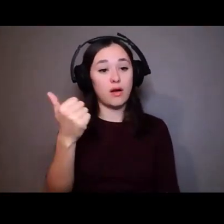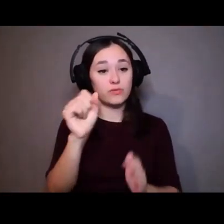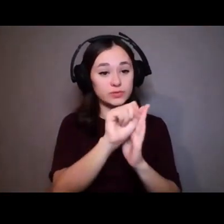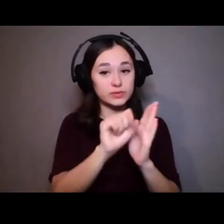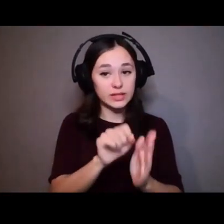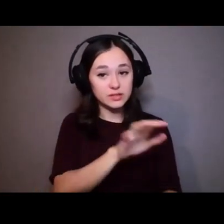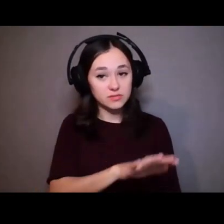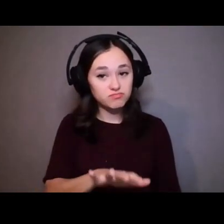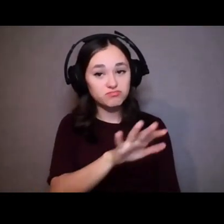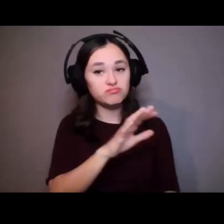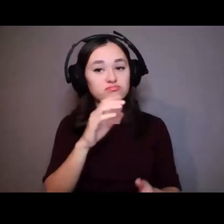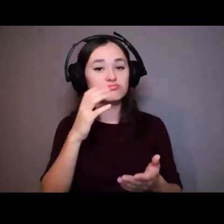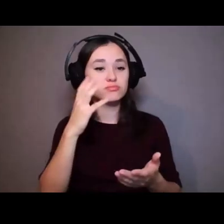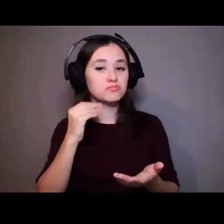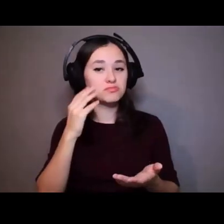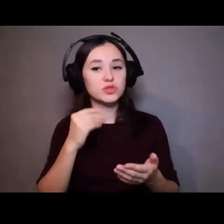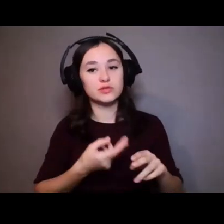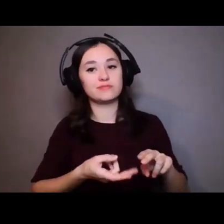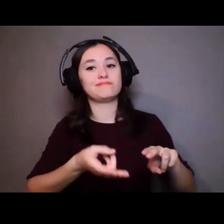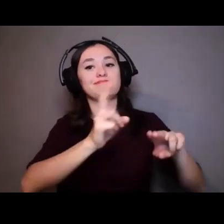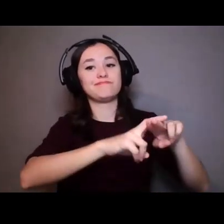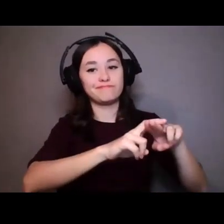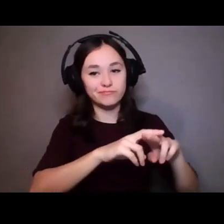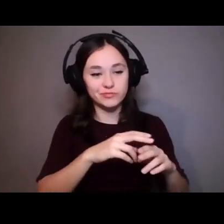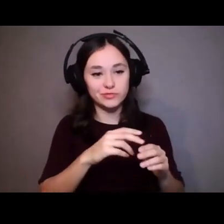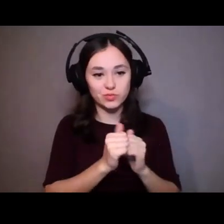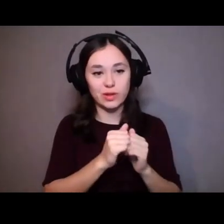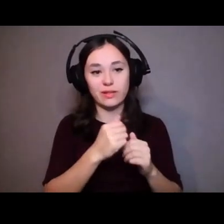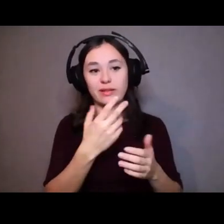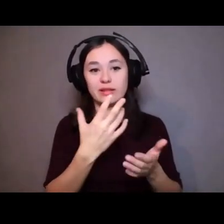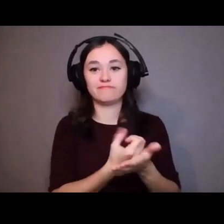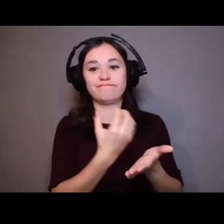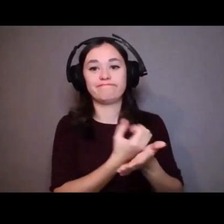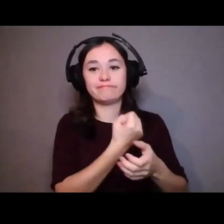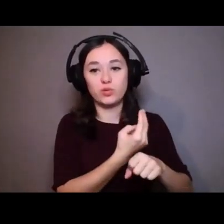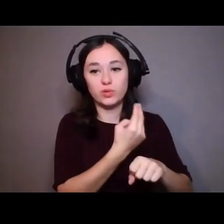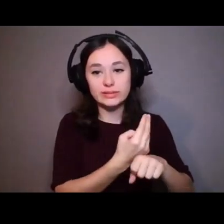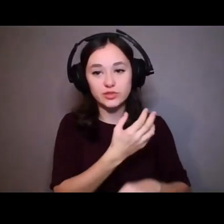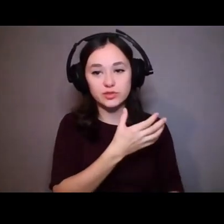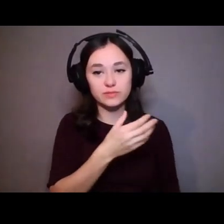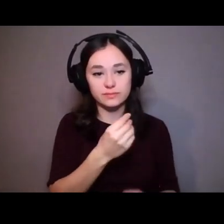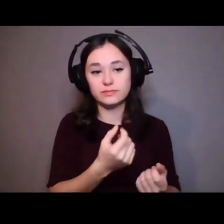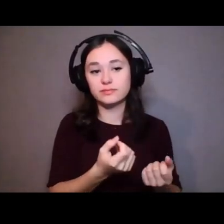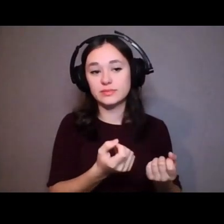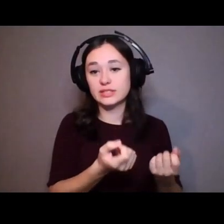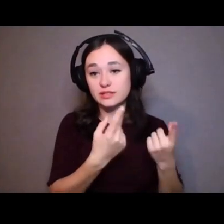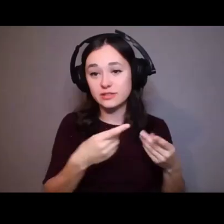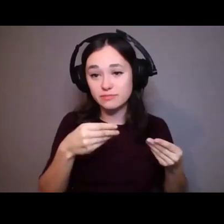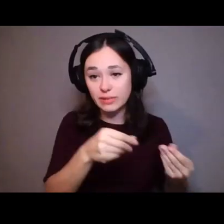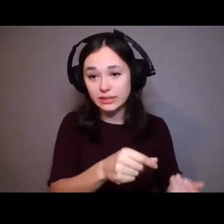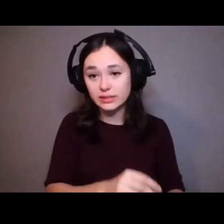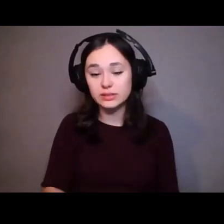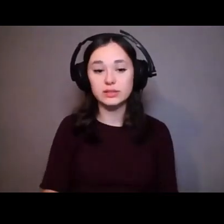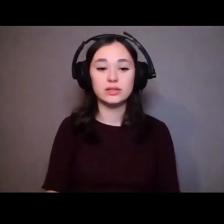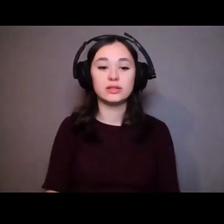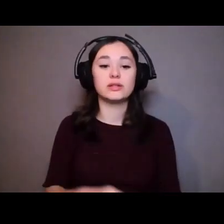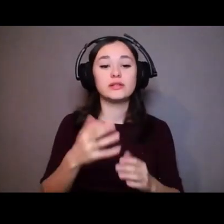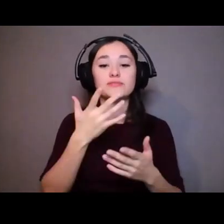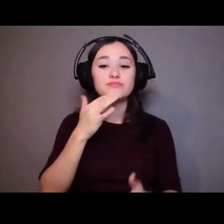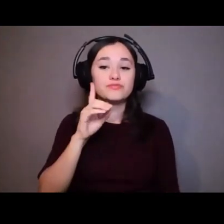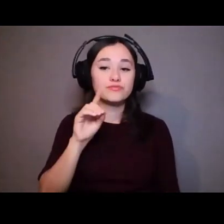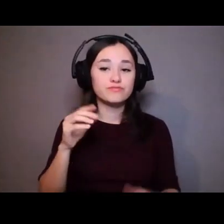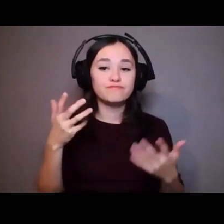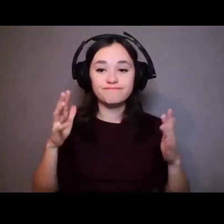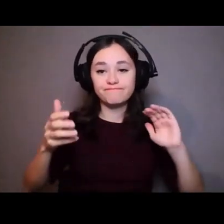significant increases in utilization and spending. Colorado is already collaborating with other states via the National Association